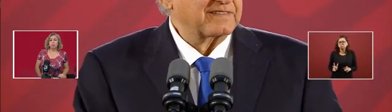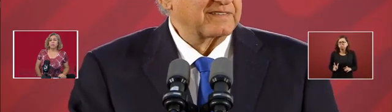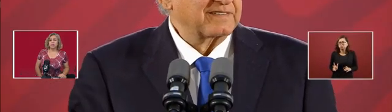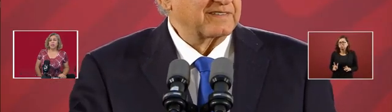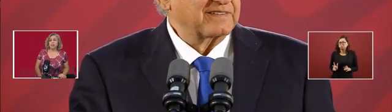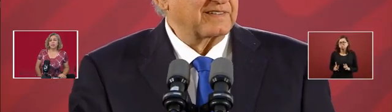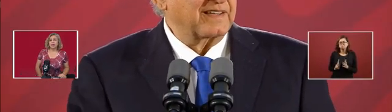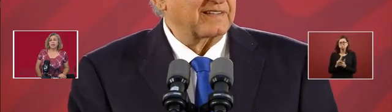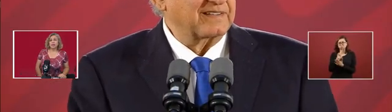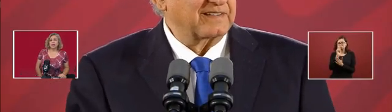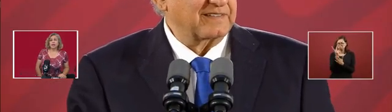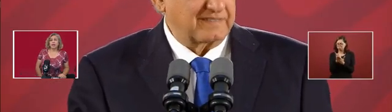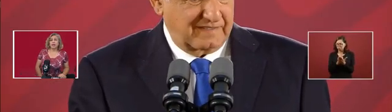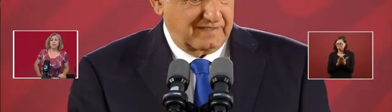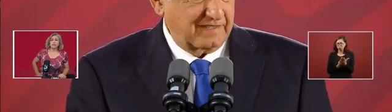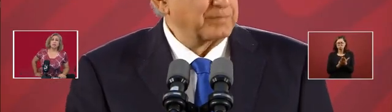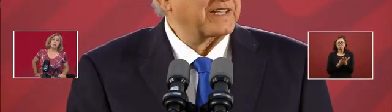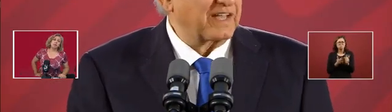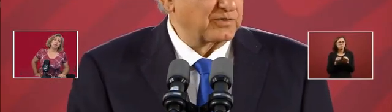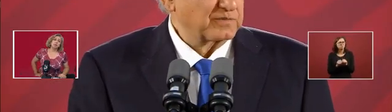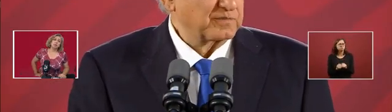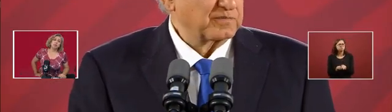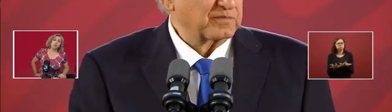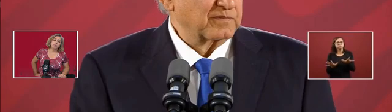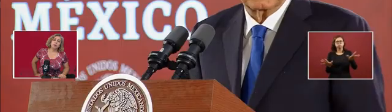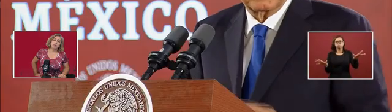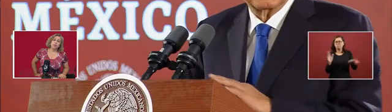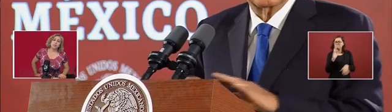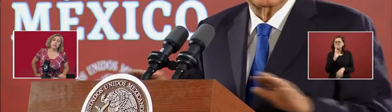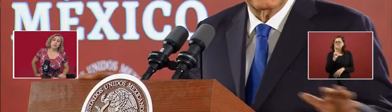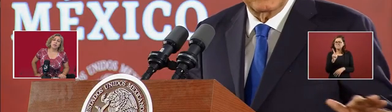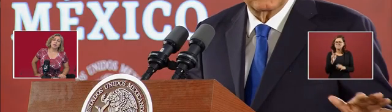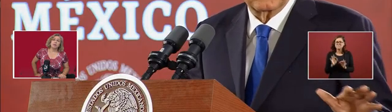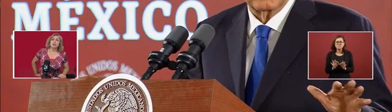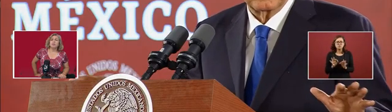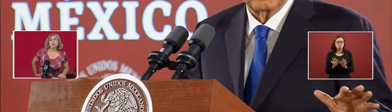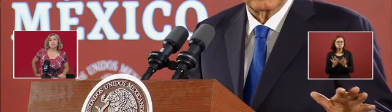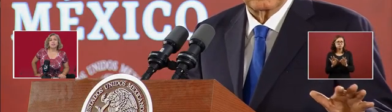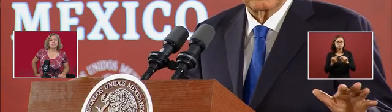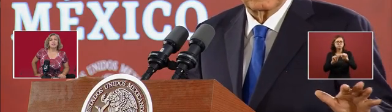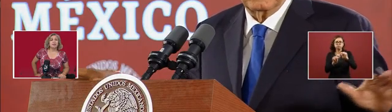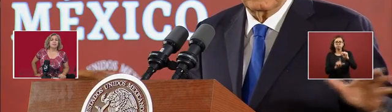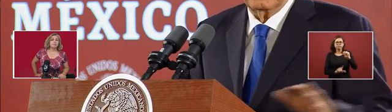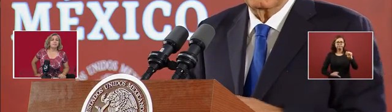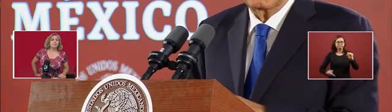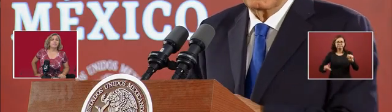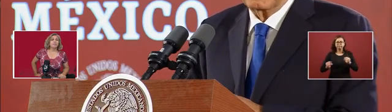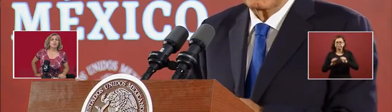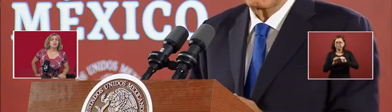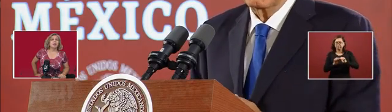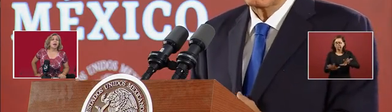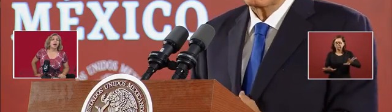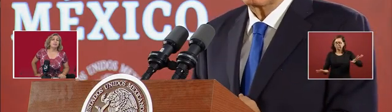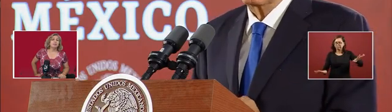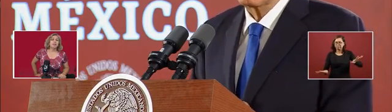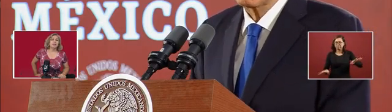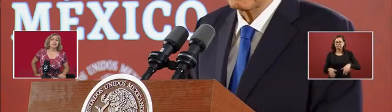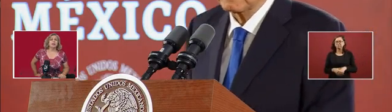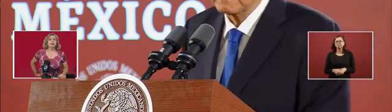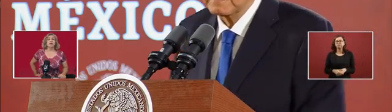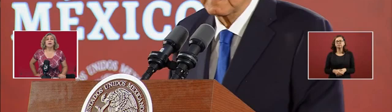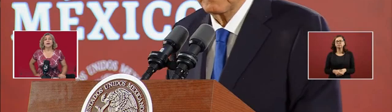in the plan, the Arroyos in a hospital that coincides with this. And they have